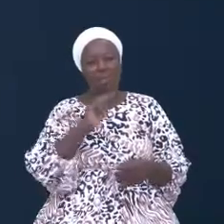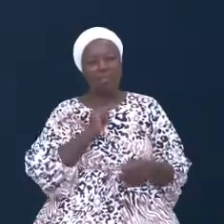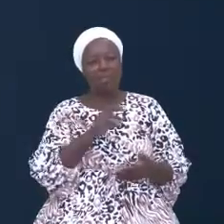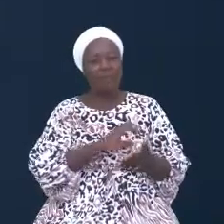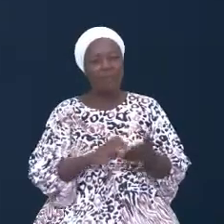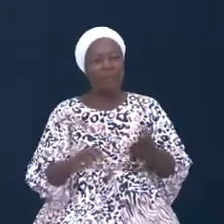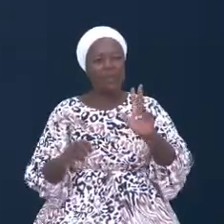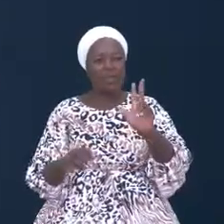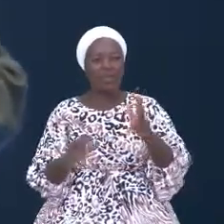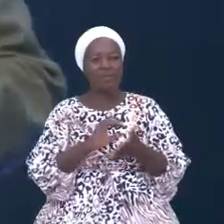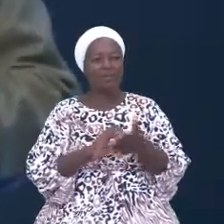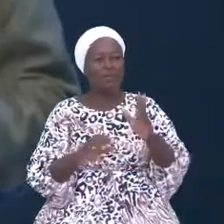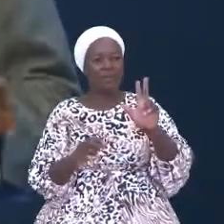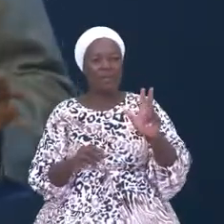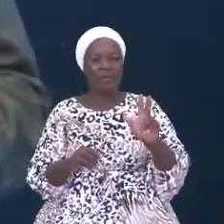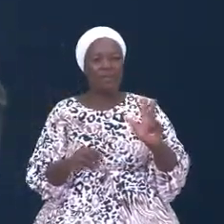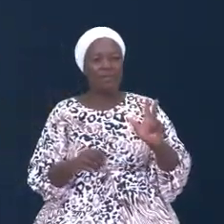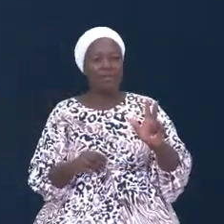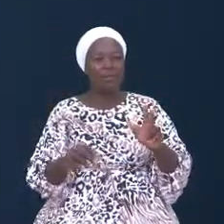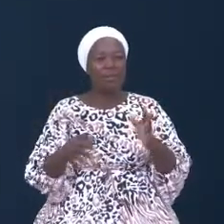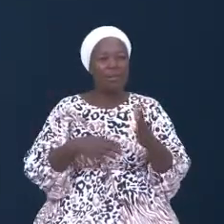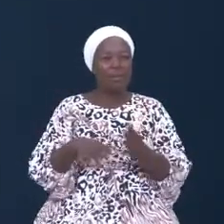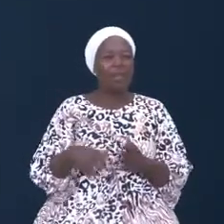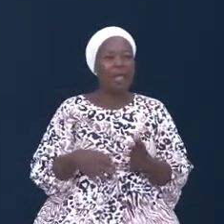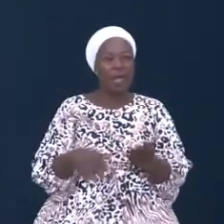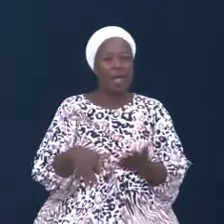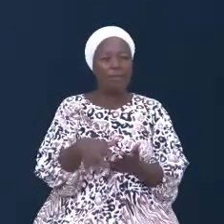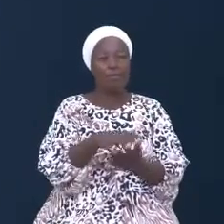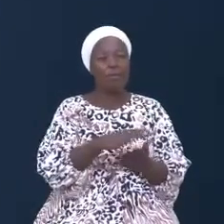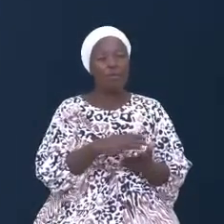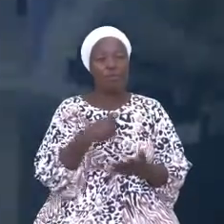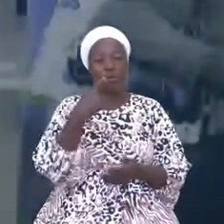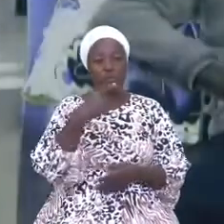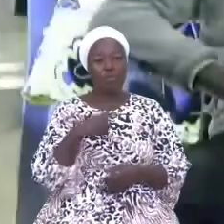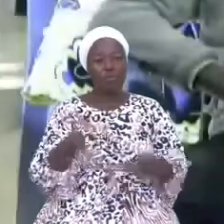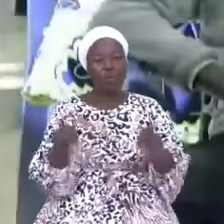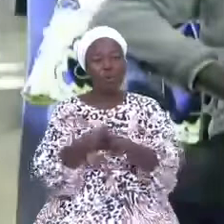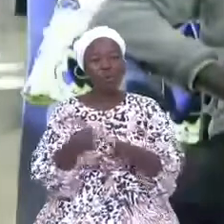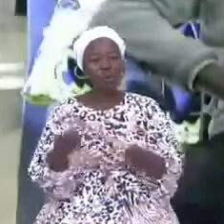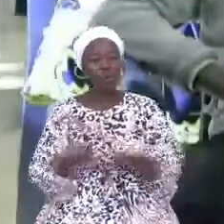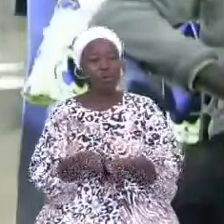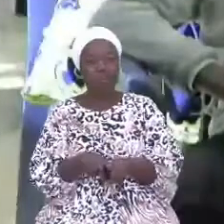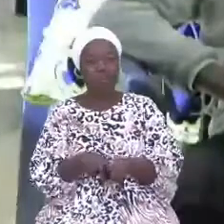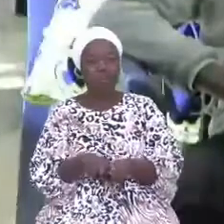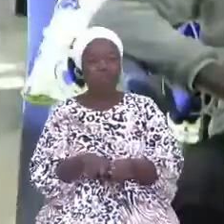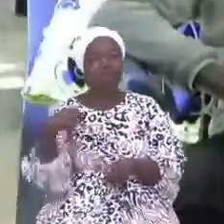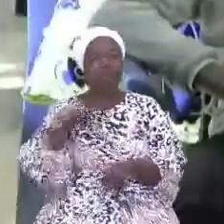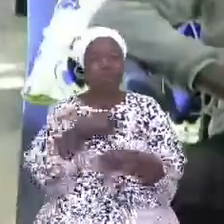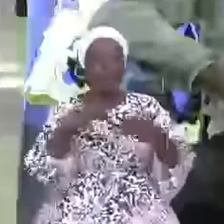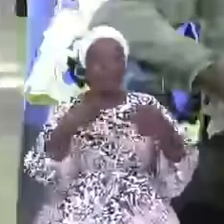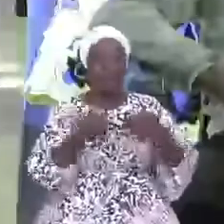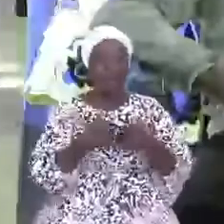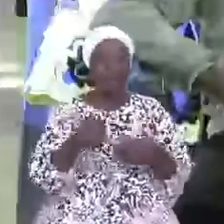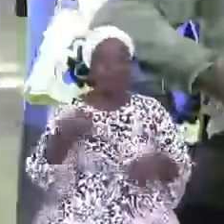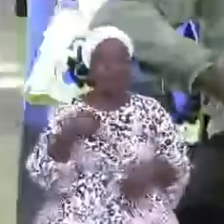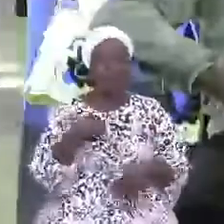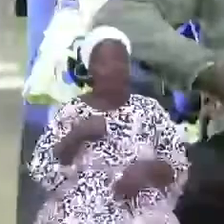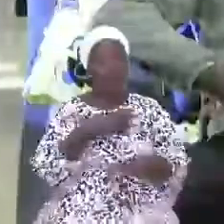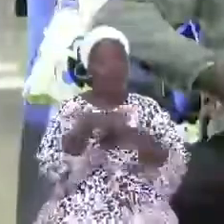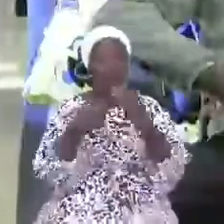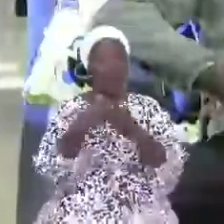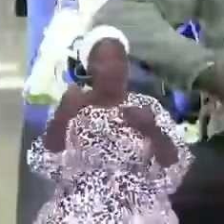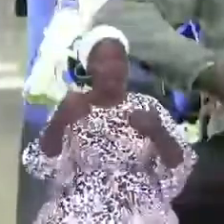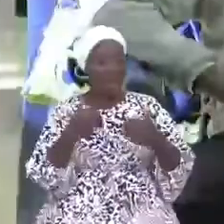it says in verse 3, among whom also we had a conversation